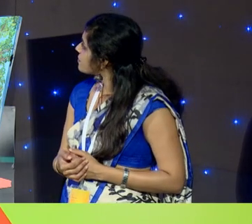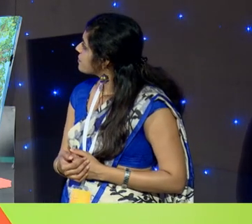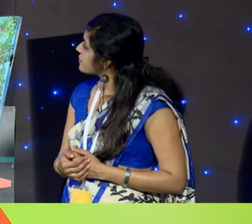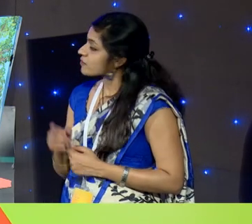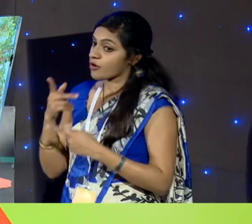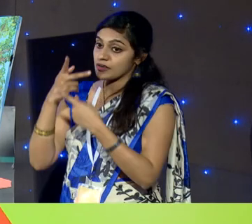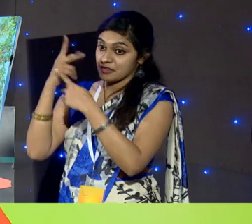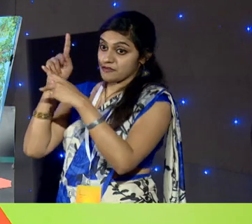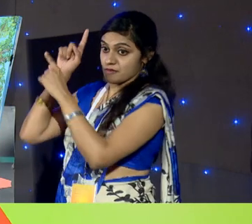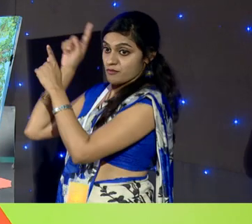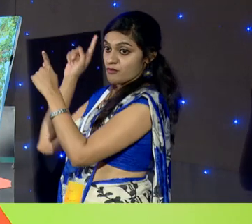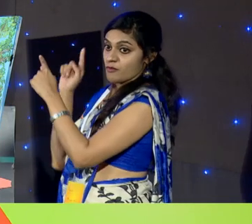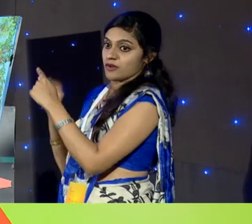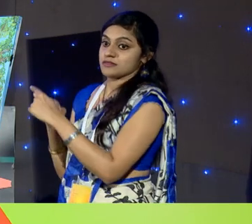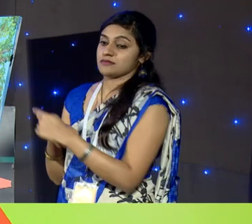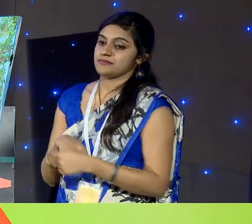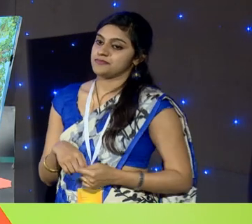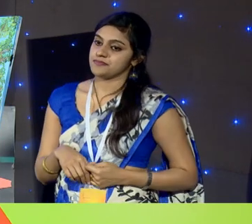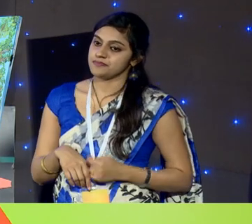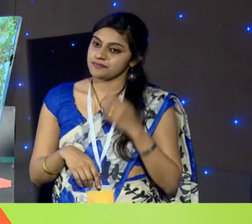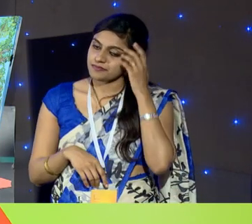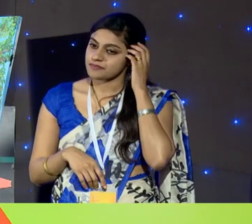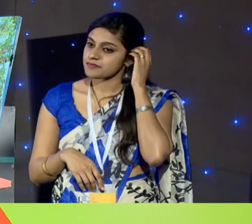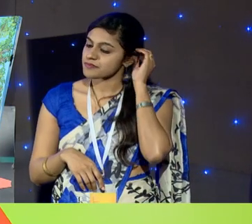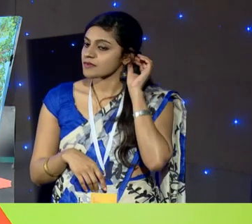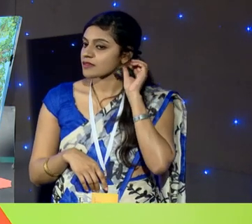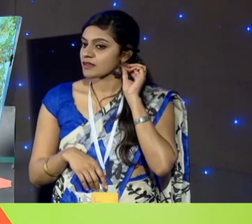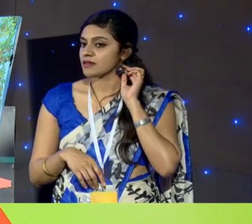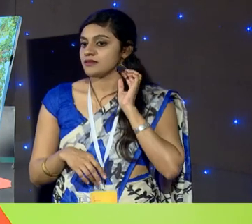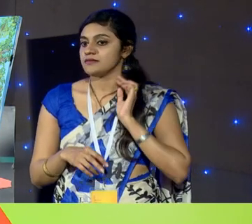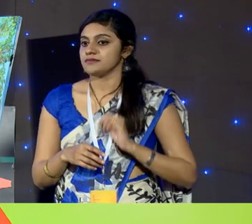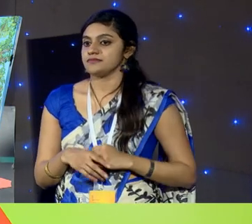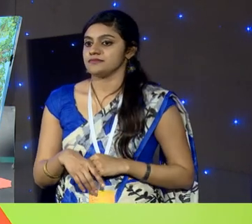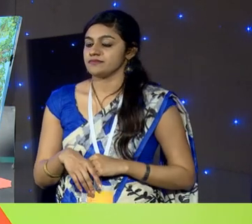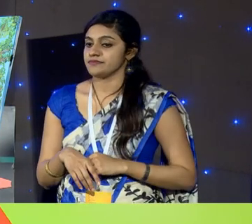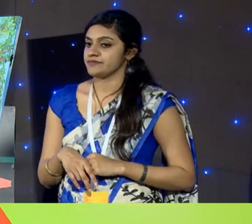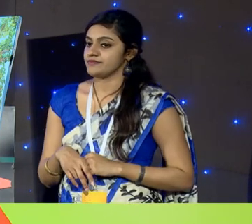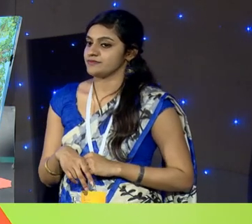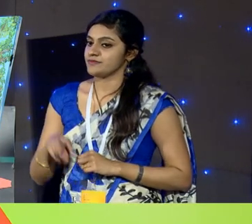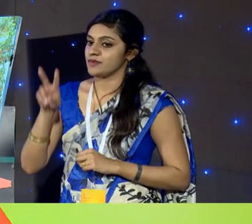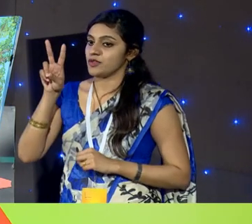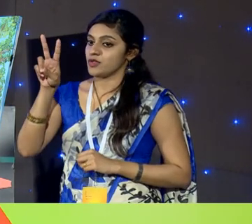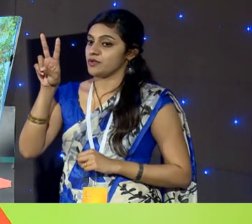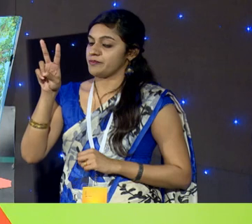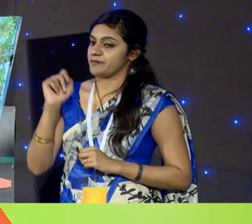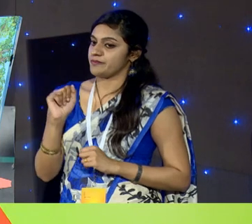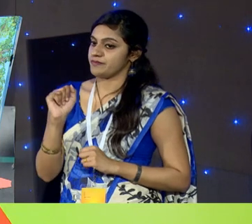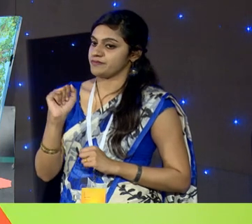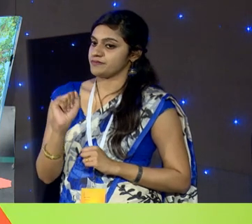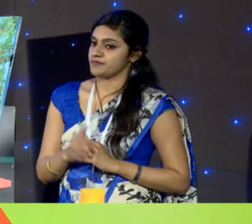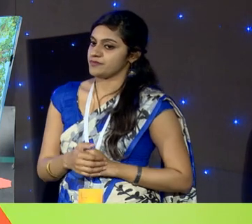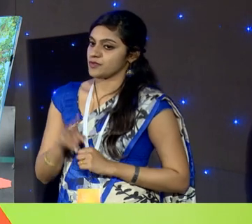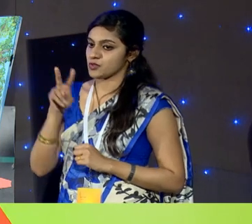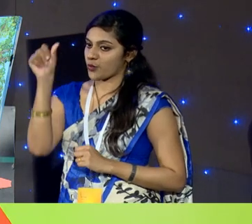26 doctors volunteering their services once a week for 1 hour, with child guidance center.